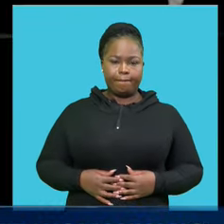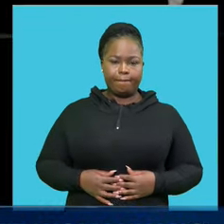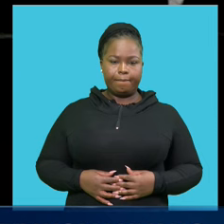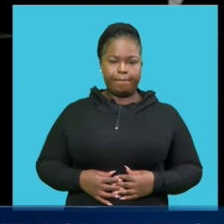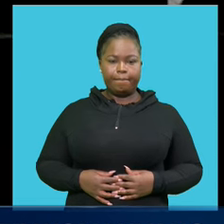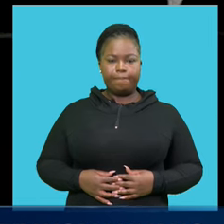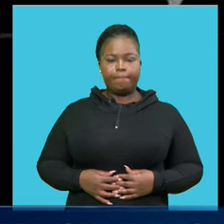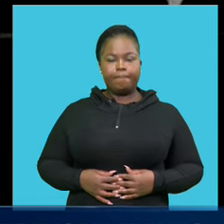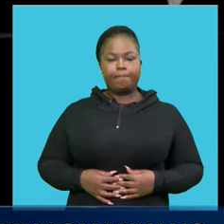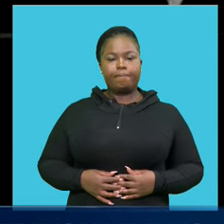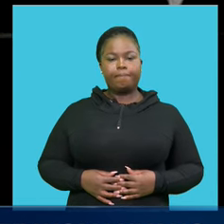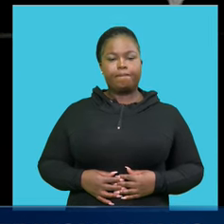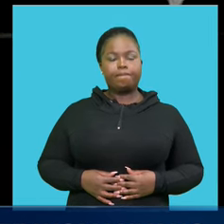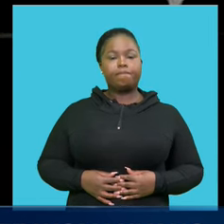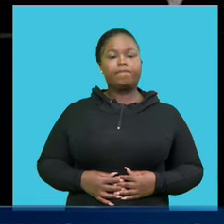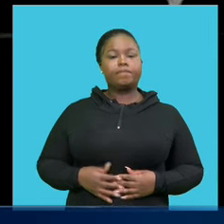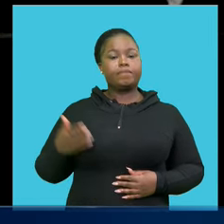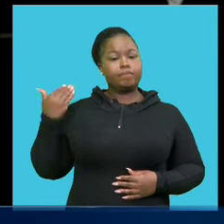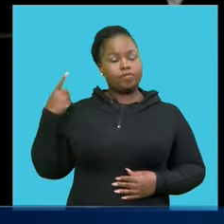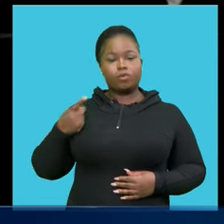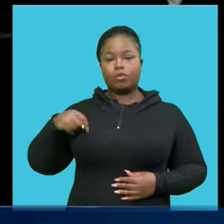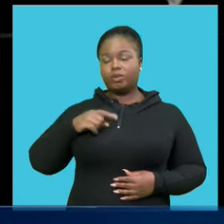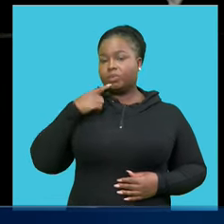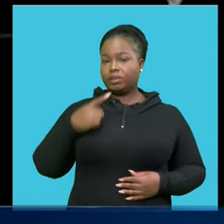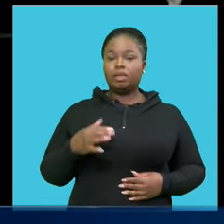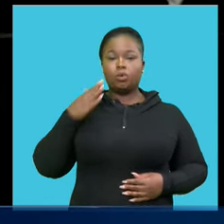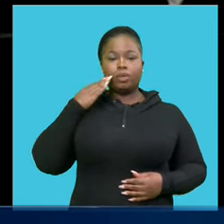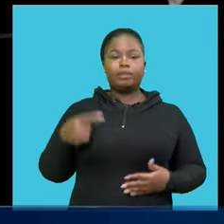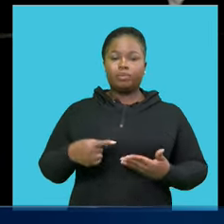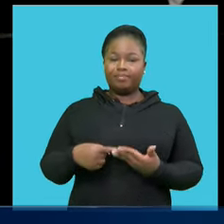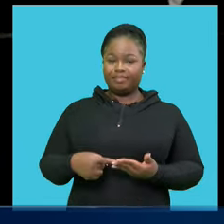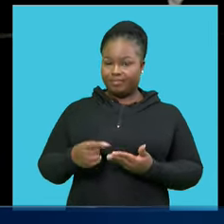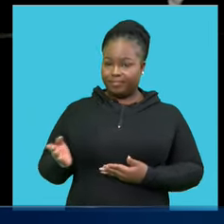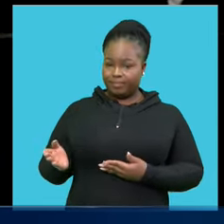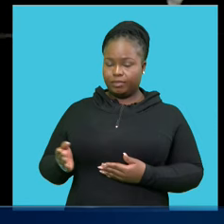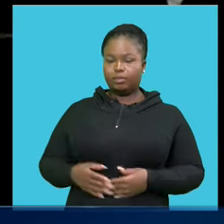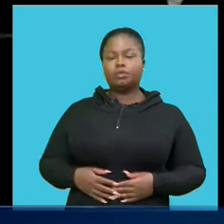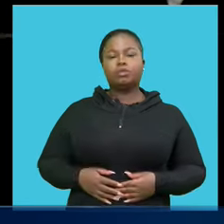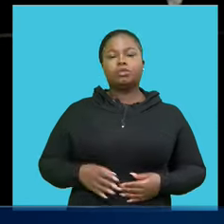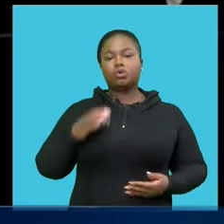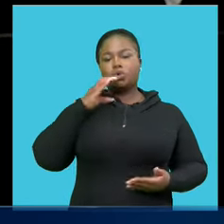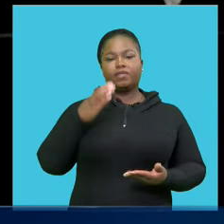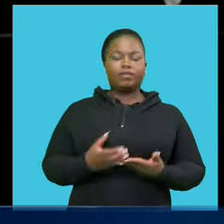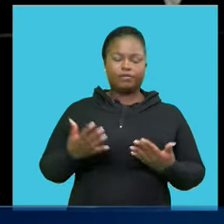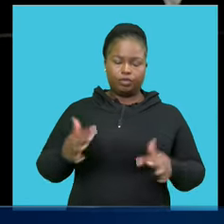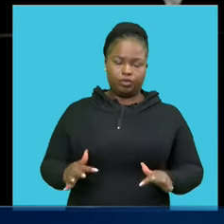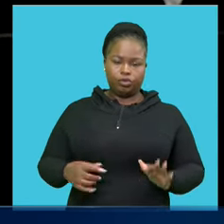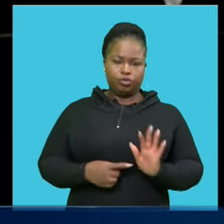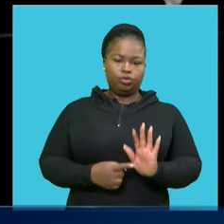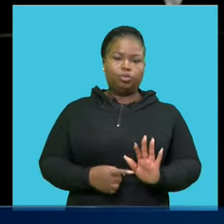Much of what has been said during this debate has confirmed that we have entered